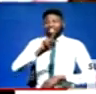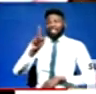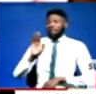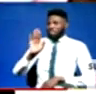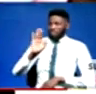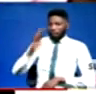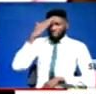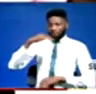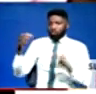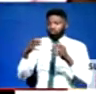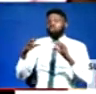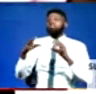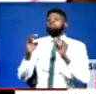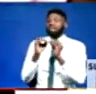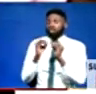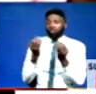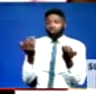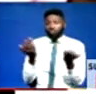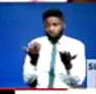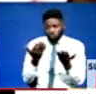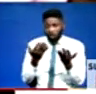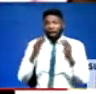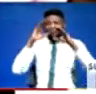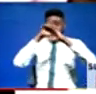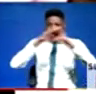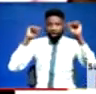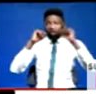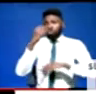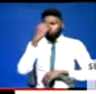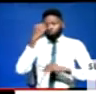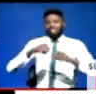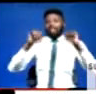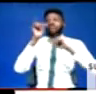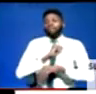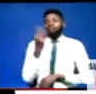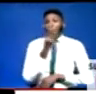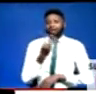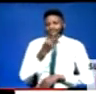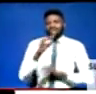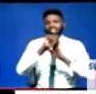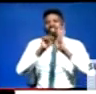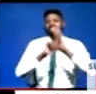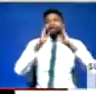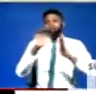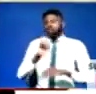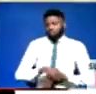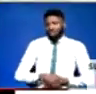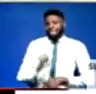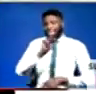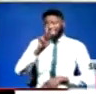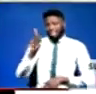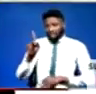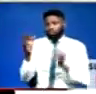meeting chaired by President William Ruto on Wednesday at State House Nairobi, Kenya Kwanza settled on 4 members of parliament and